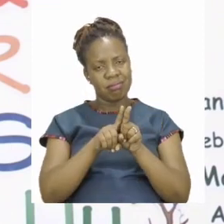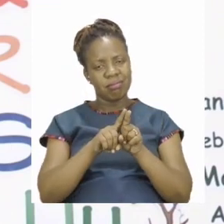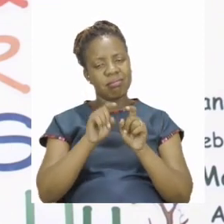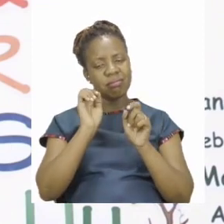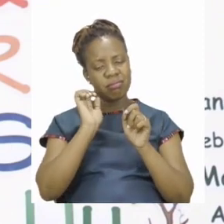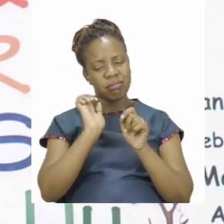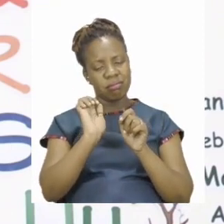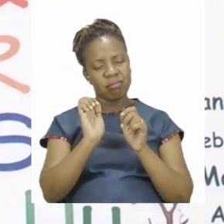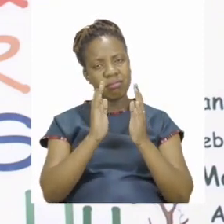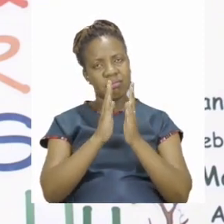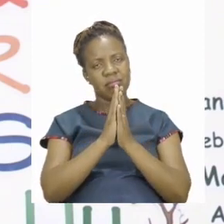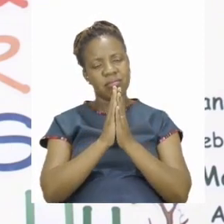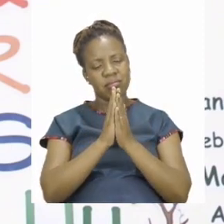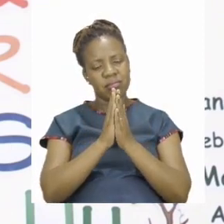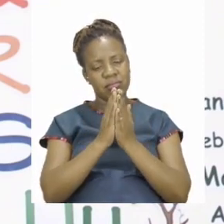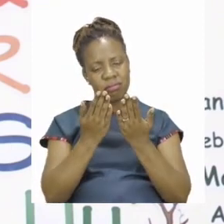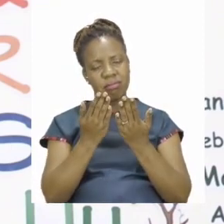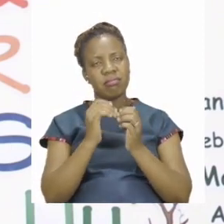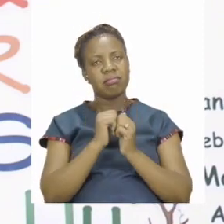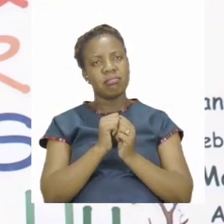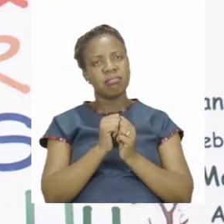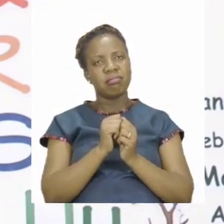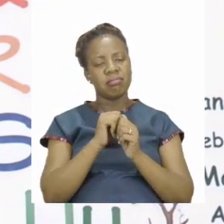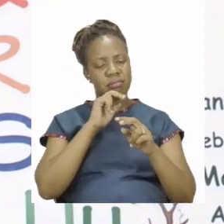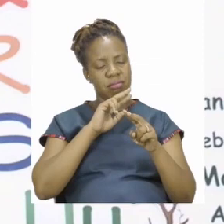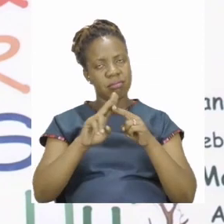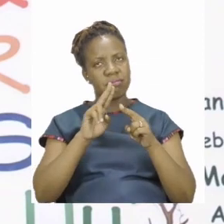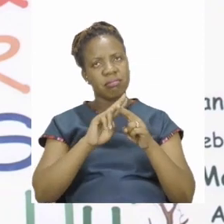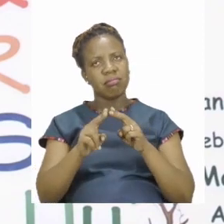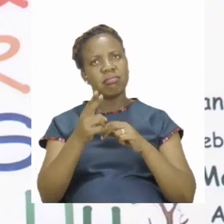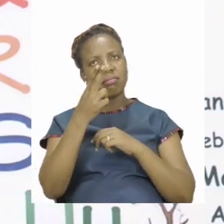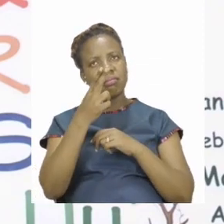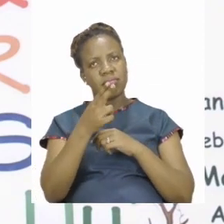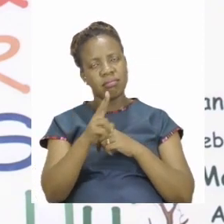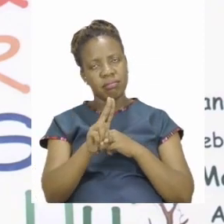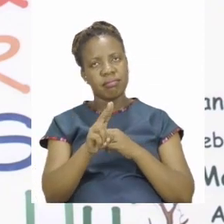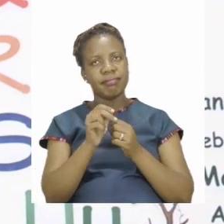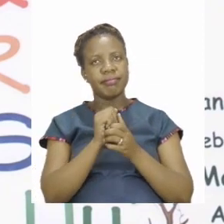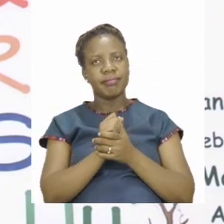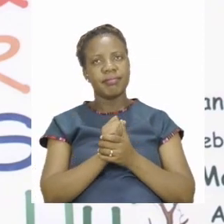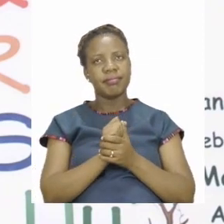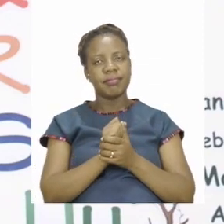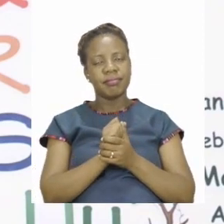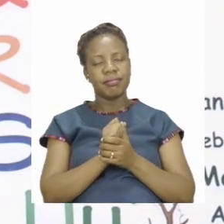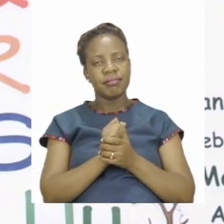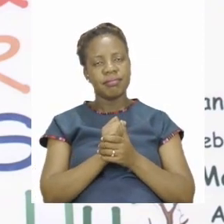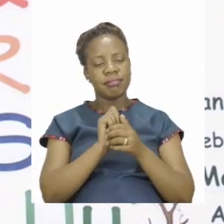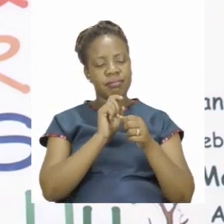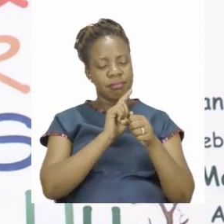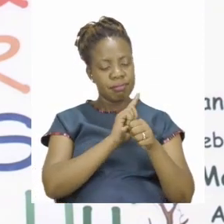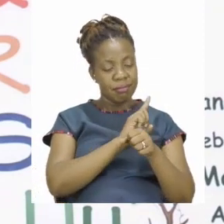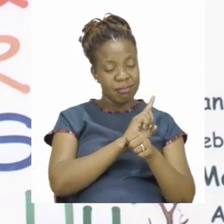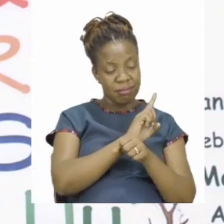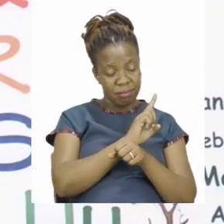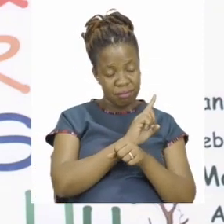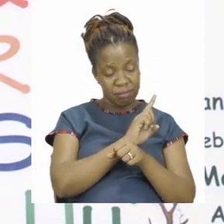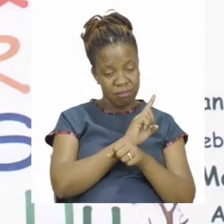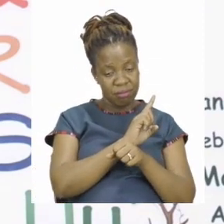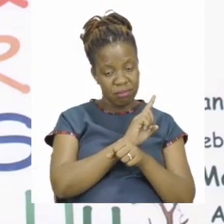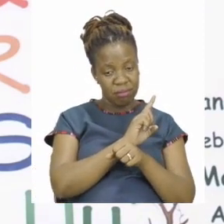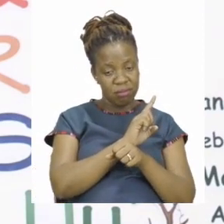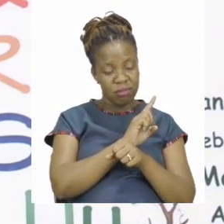take your time, count them exactly how we did it. First, you count the group, and then you count what's supposed to